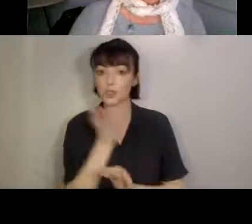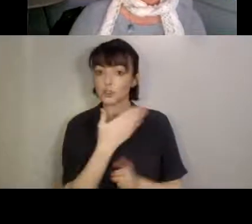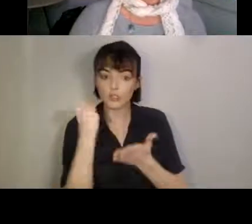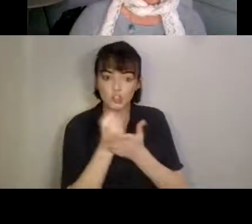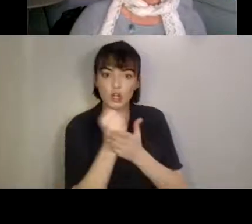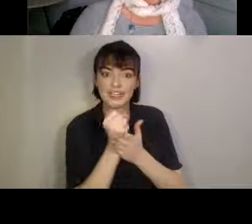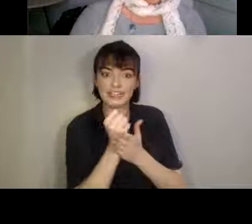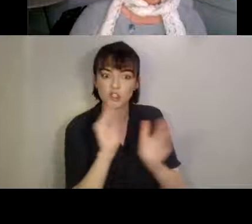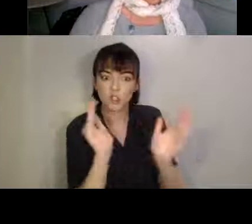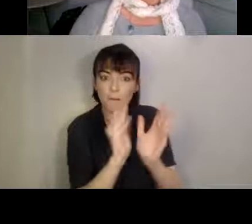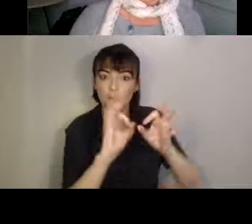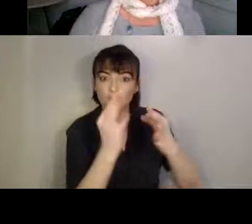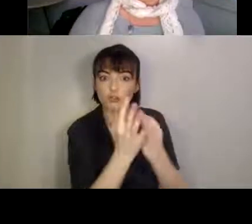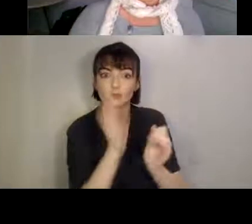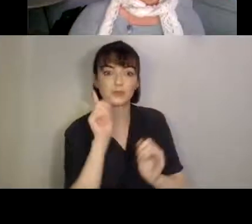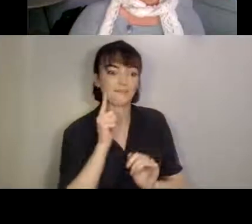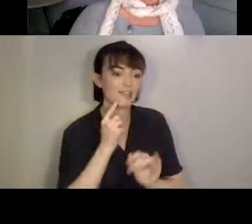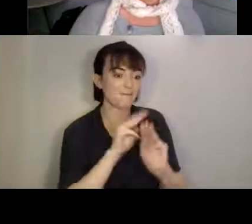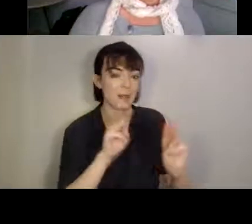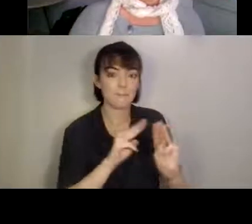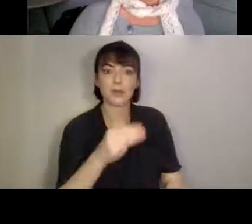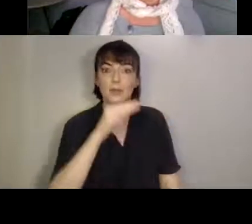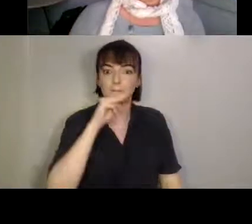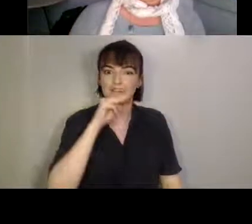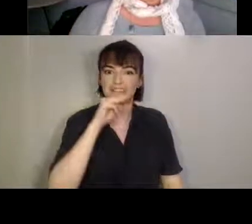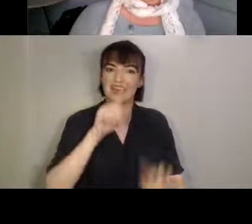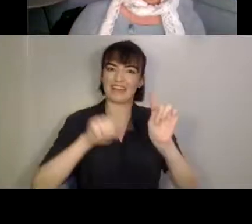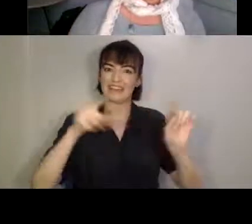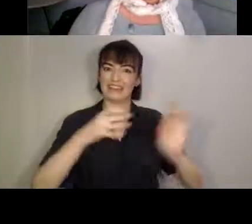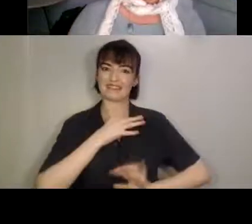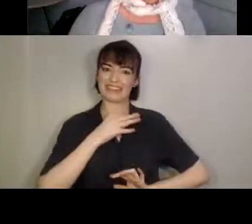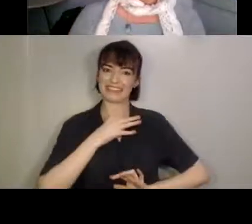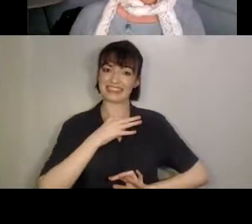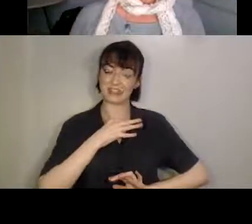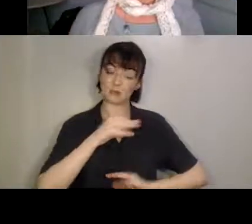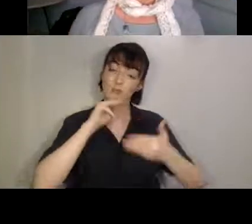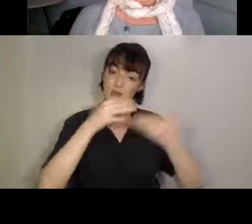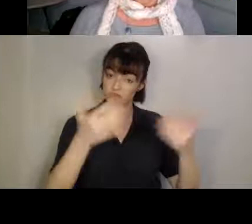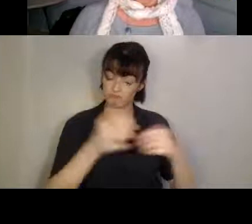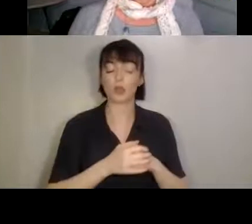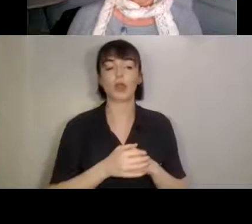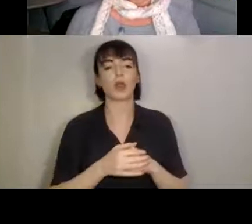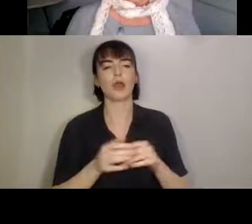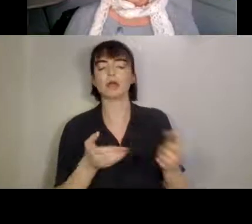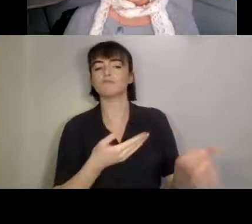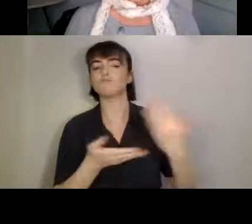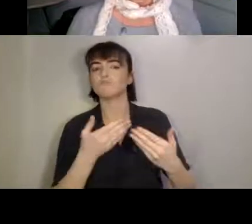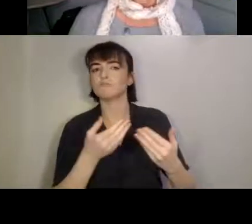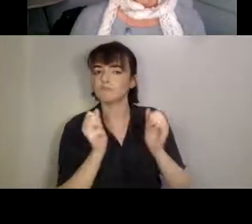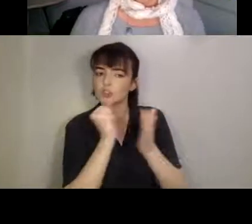of variability come in again. So in other words, the norms give you a bit of a flavour of what children might